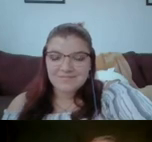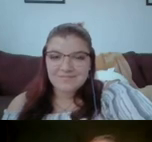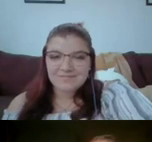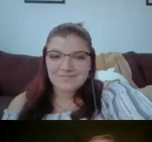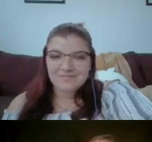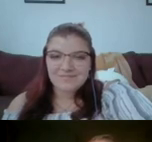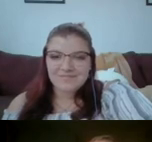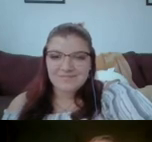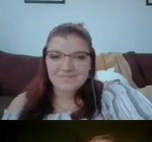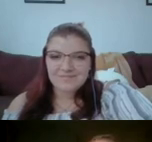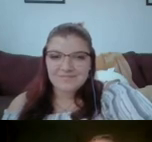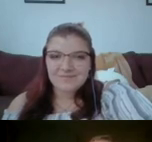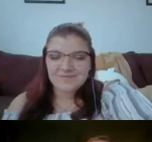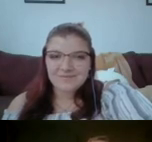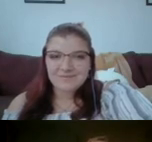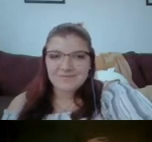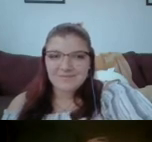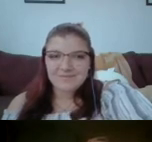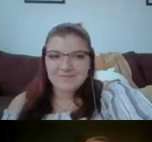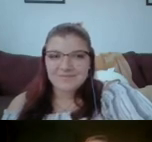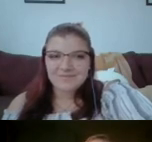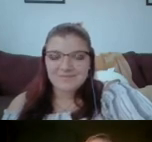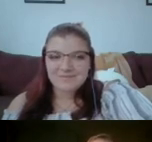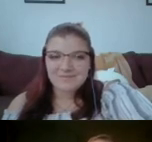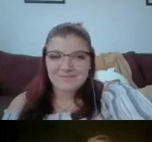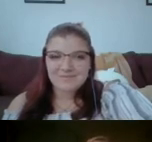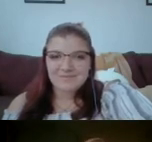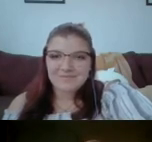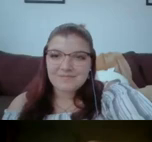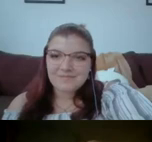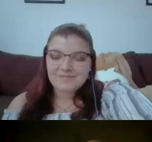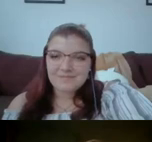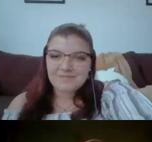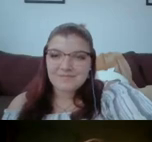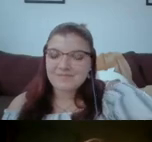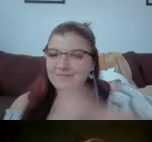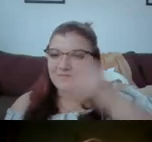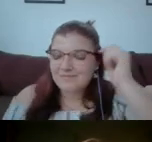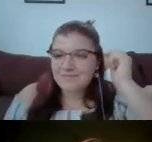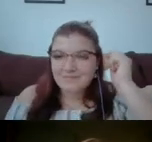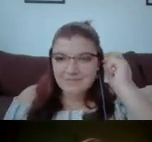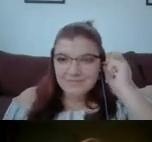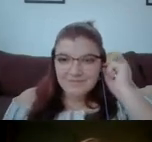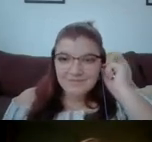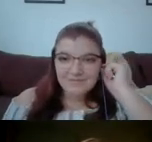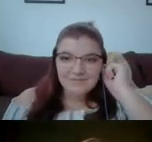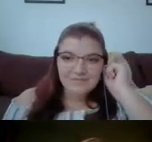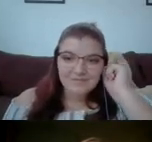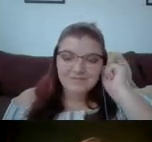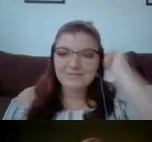to teach. She was just out of Cortland, about 25 years old, and the subject.